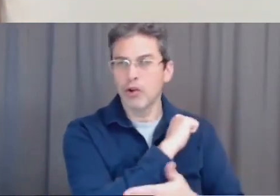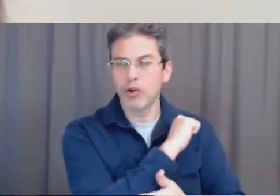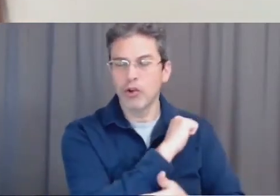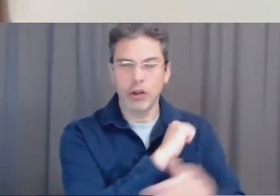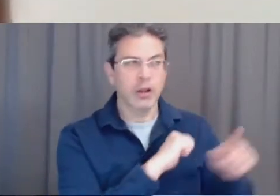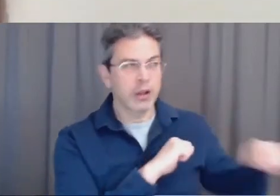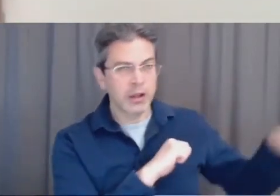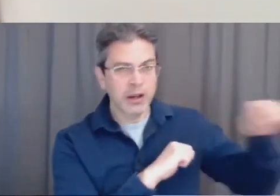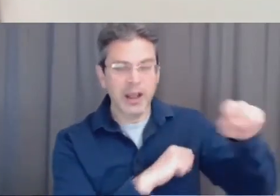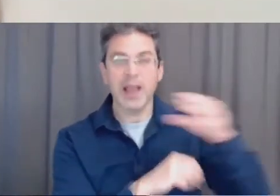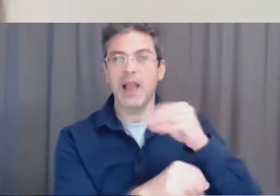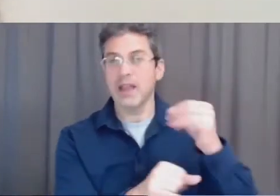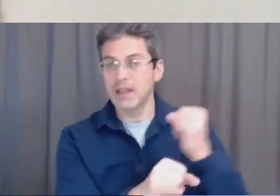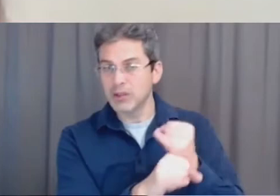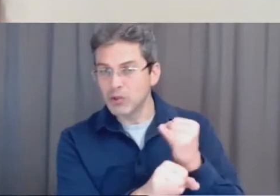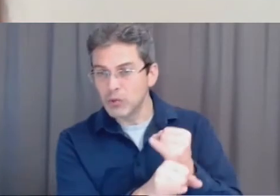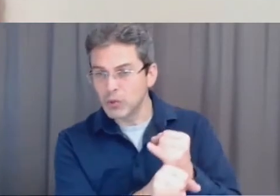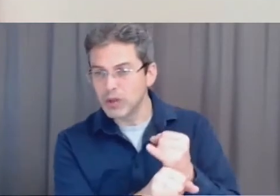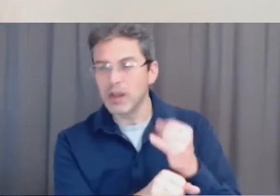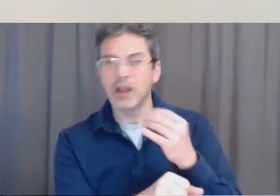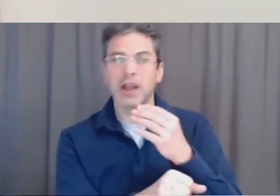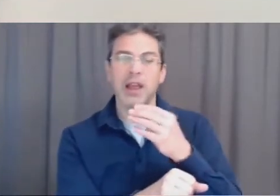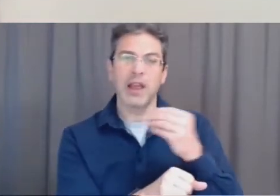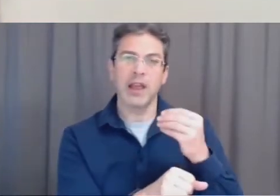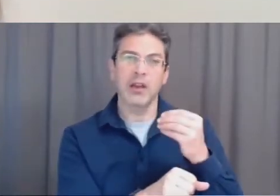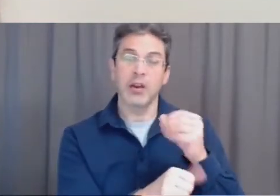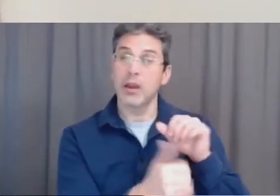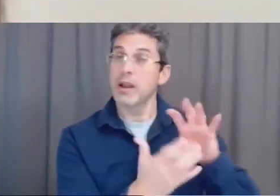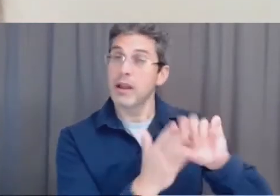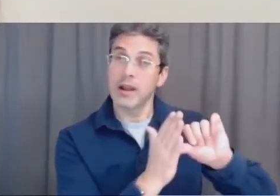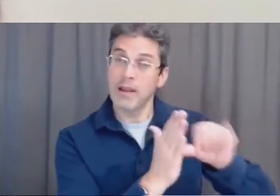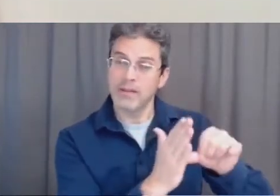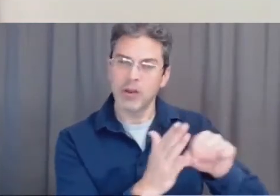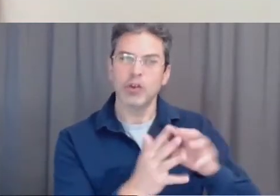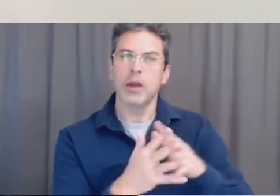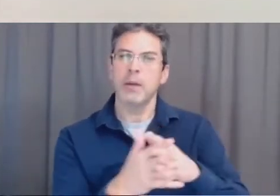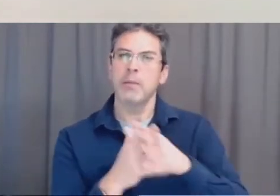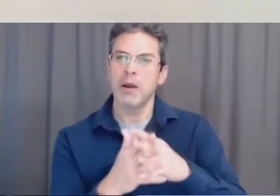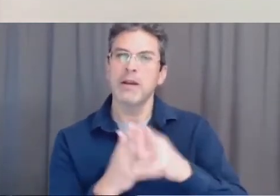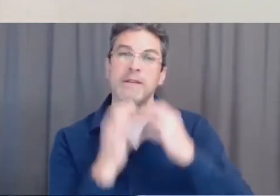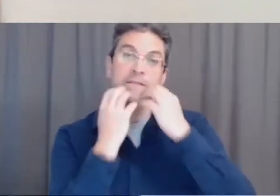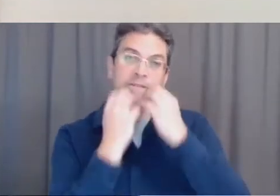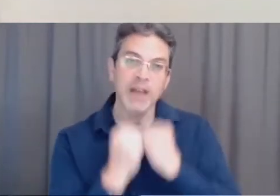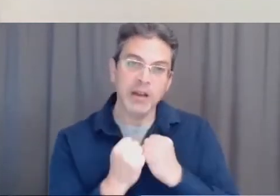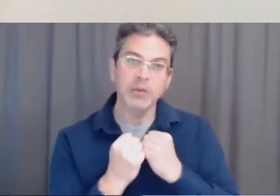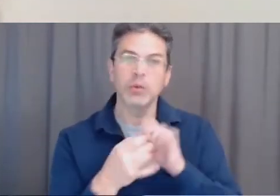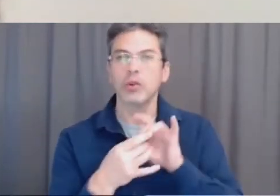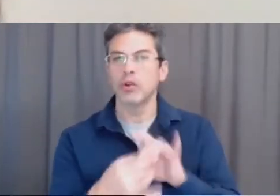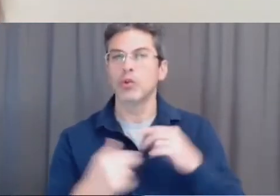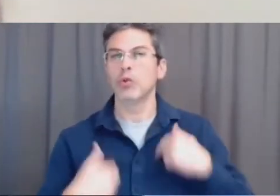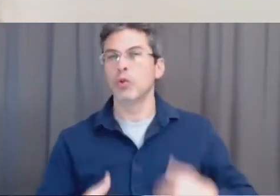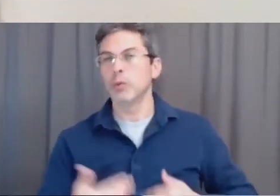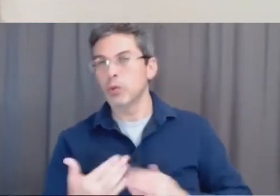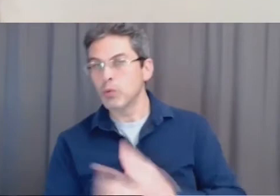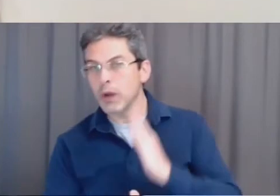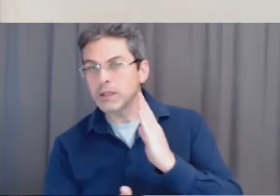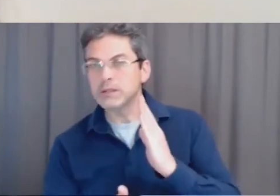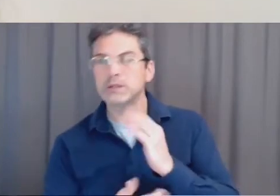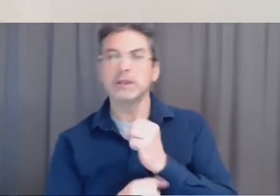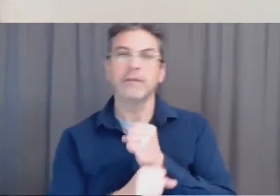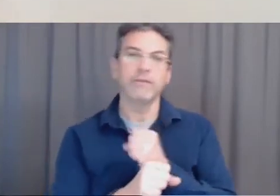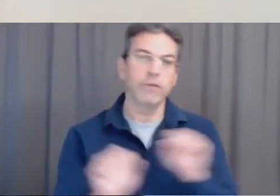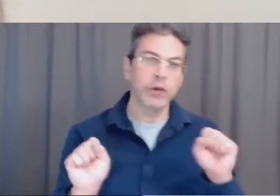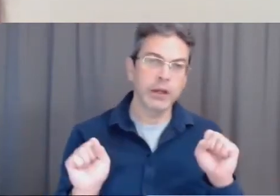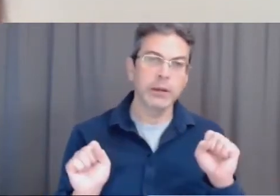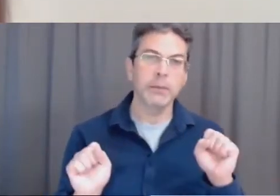and approaching this by emphasizing U.S. values on human rights and on freedom, in addition